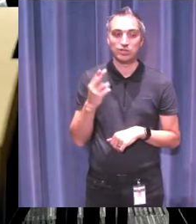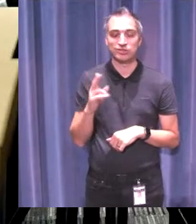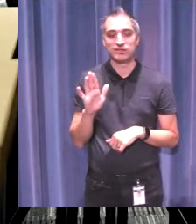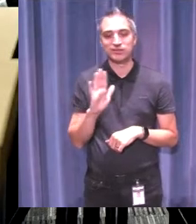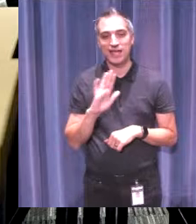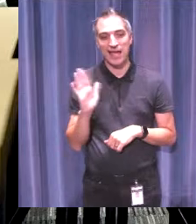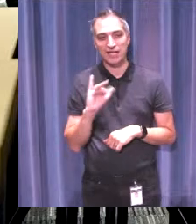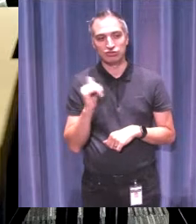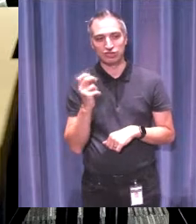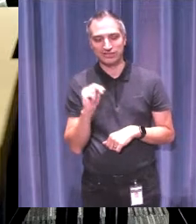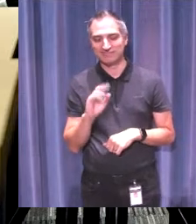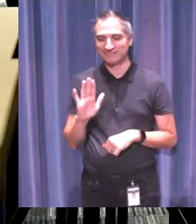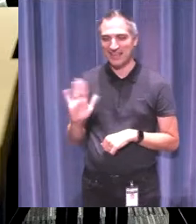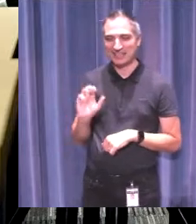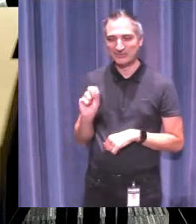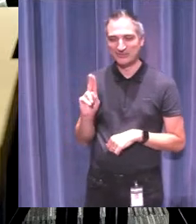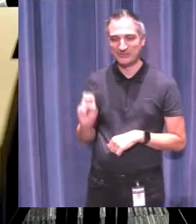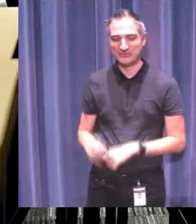so